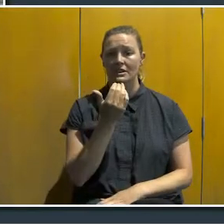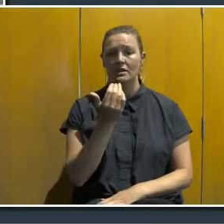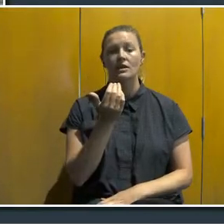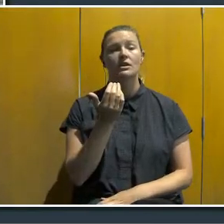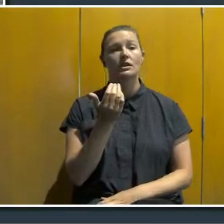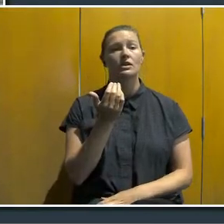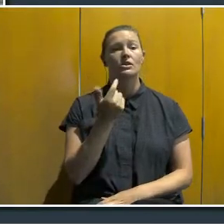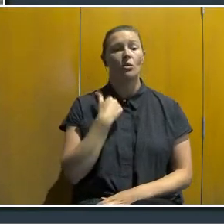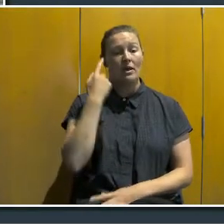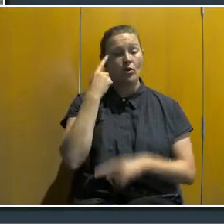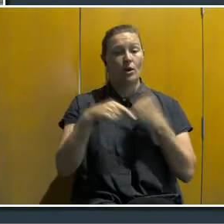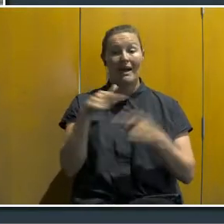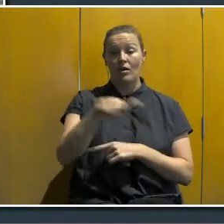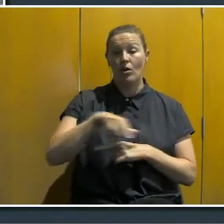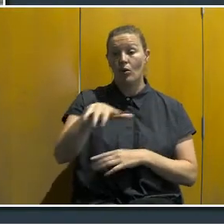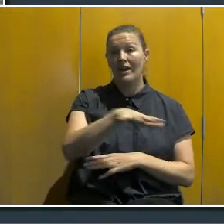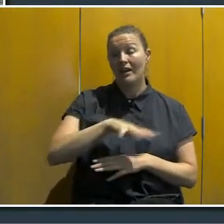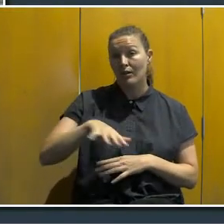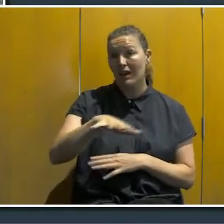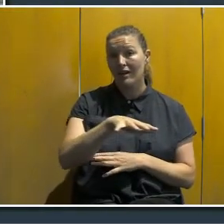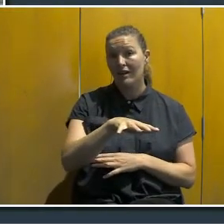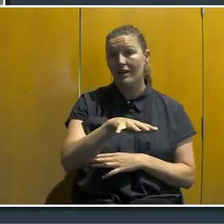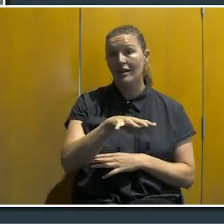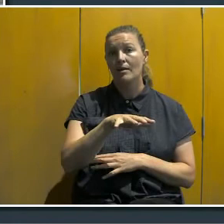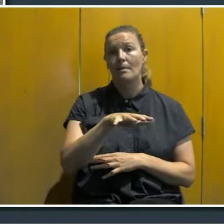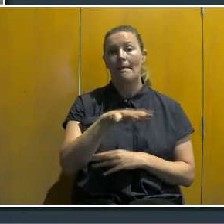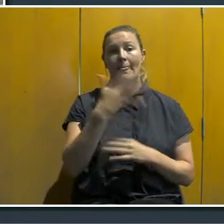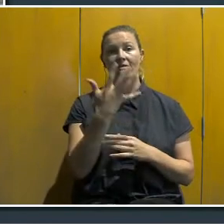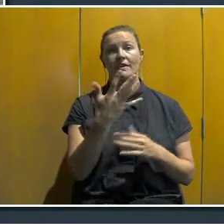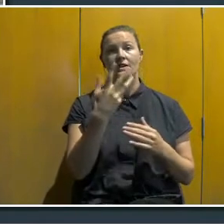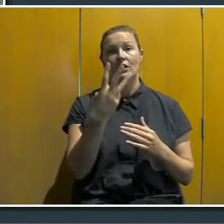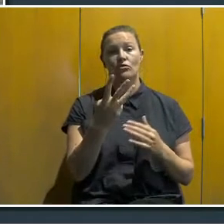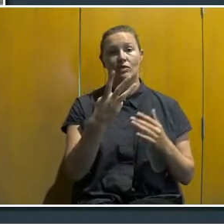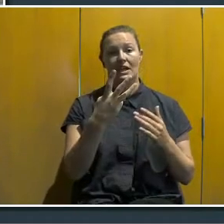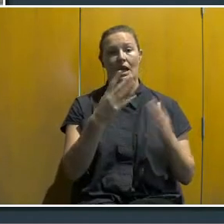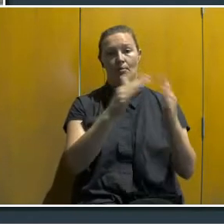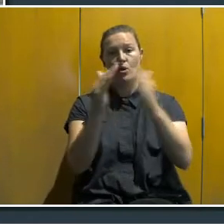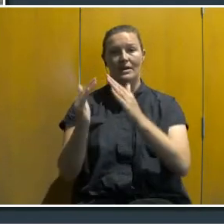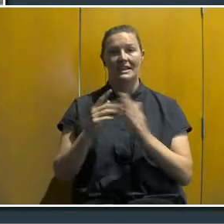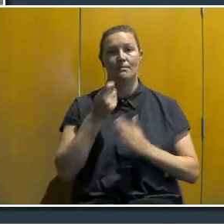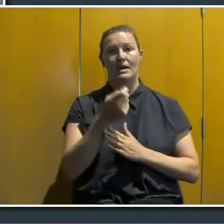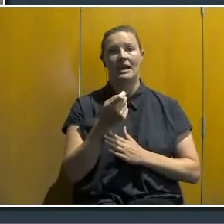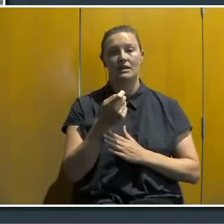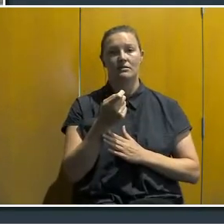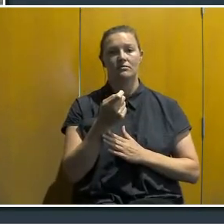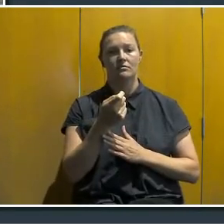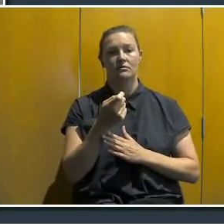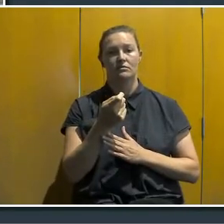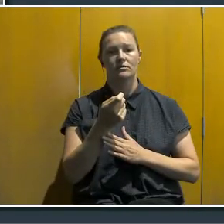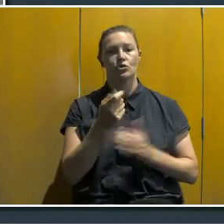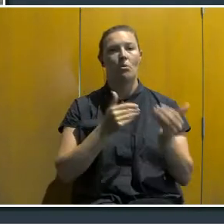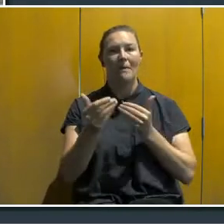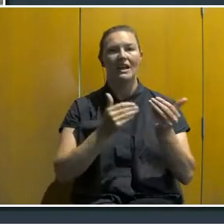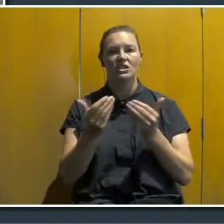contribution to the local area are that all 53 properties pay $840 annually to the upkeep of the estate, which includes